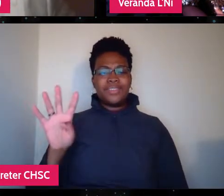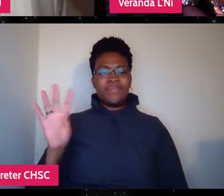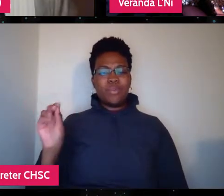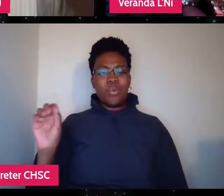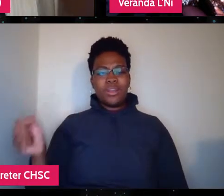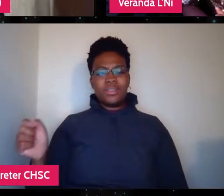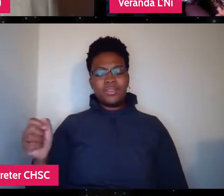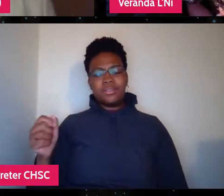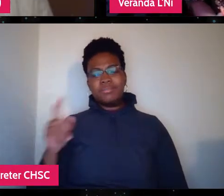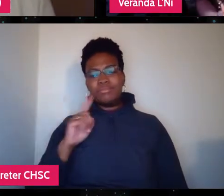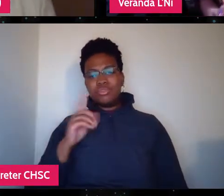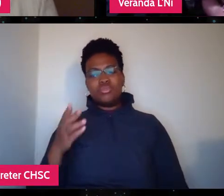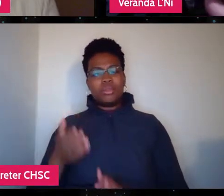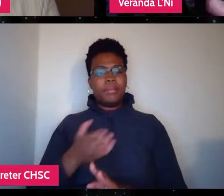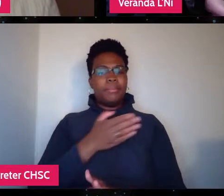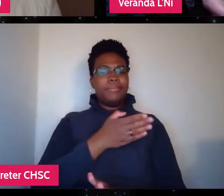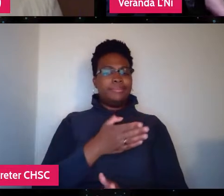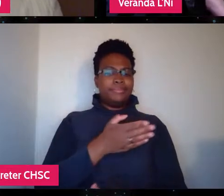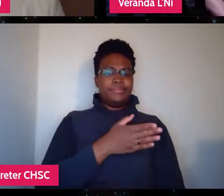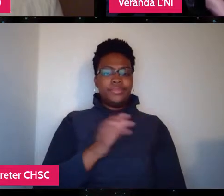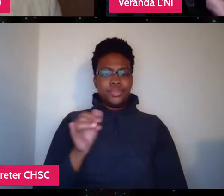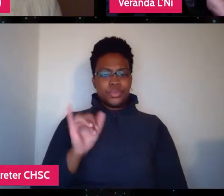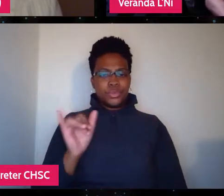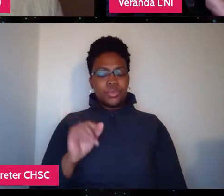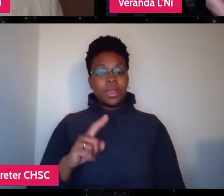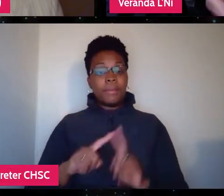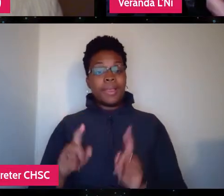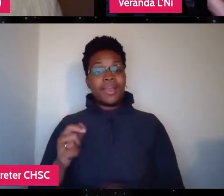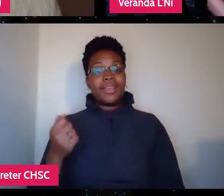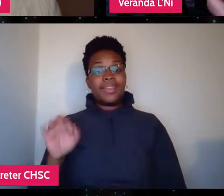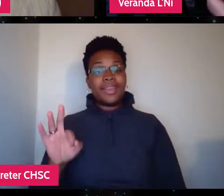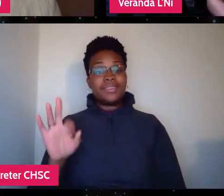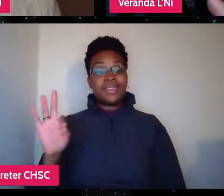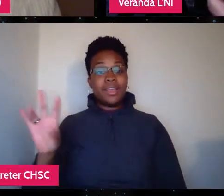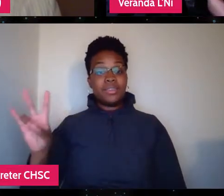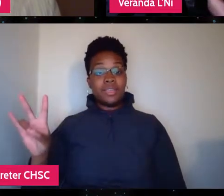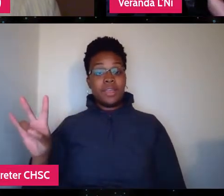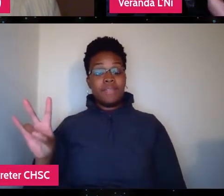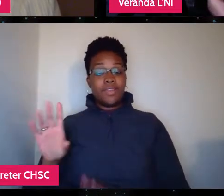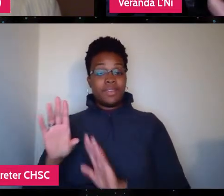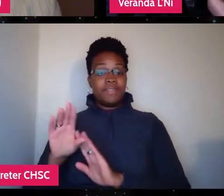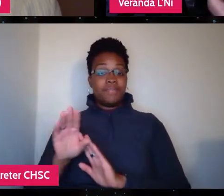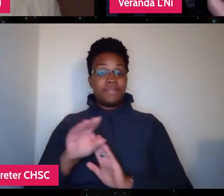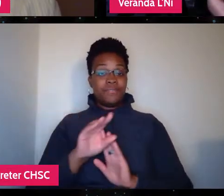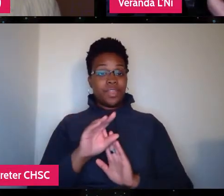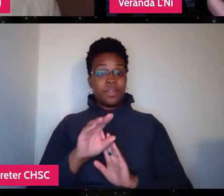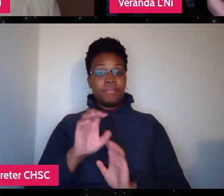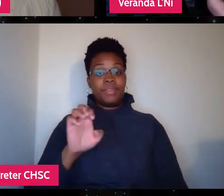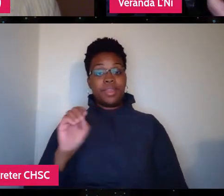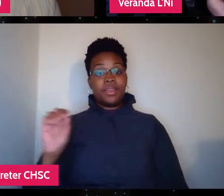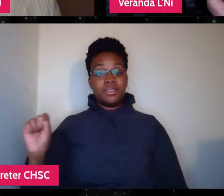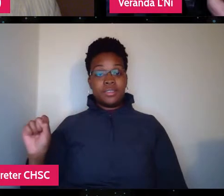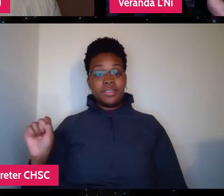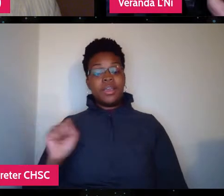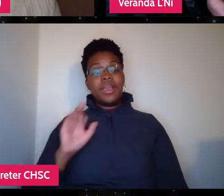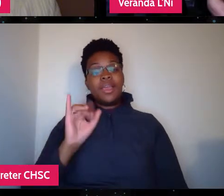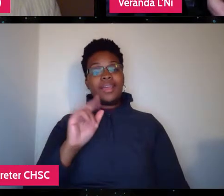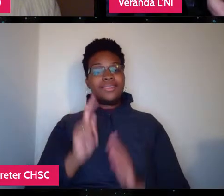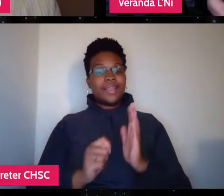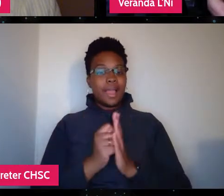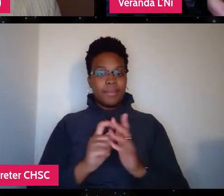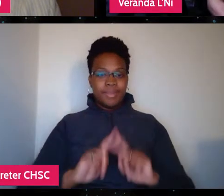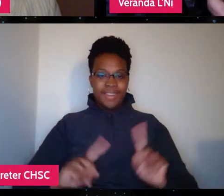that, I'm sure. But in 97, when we shot Edge of 17, it was definitely a different time.